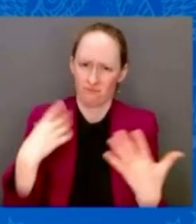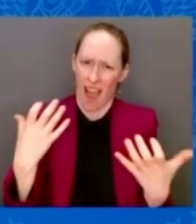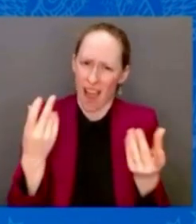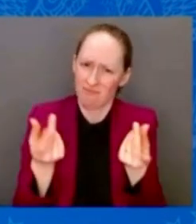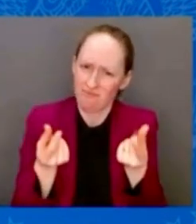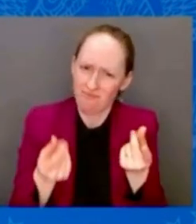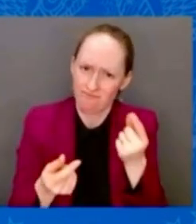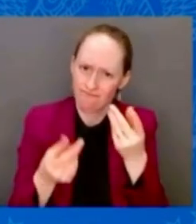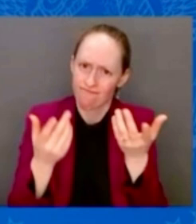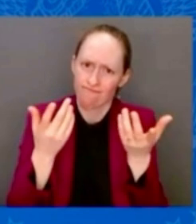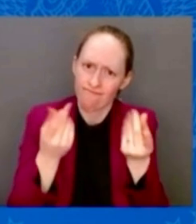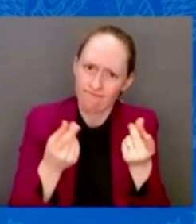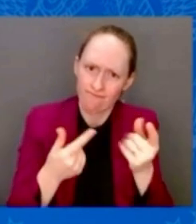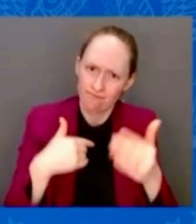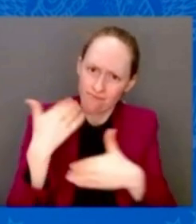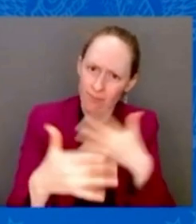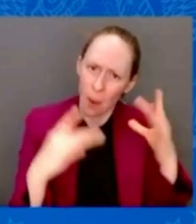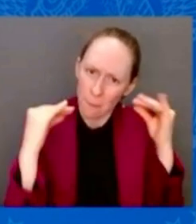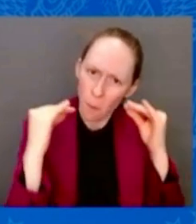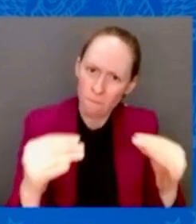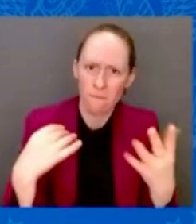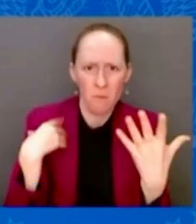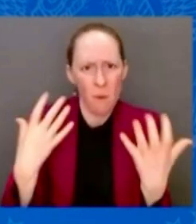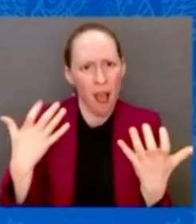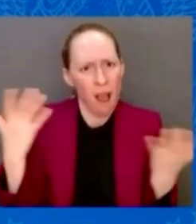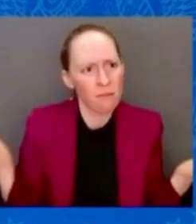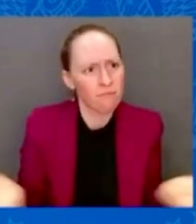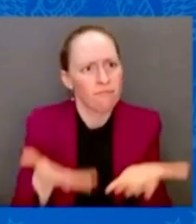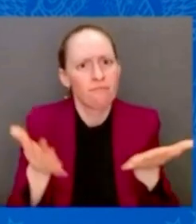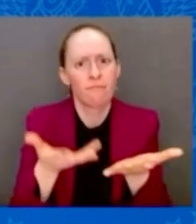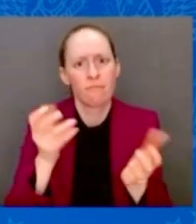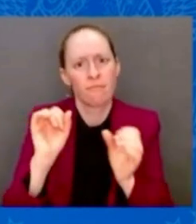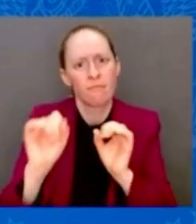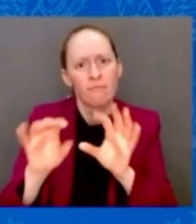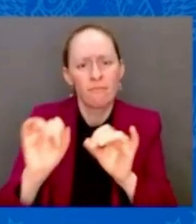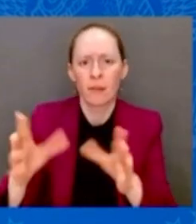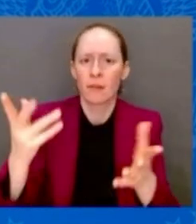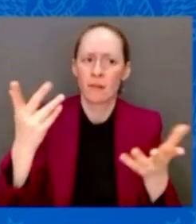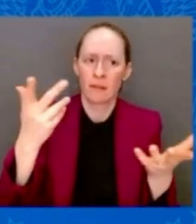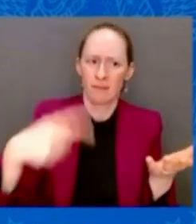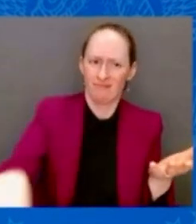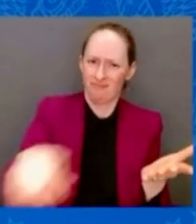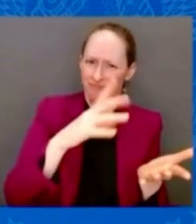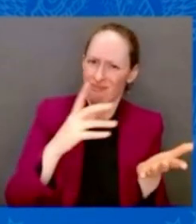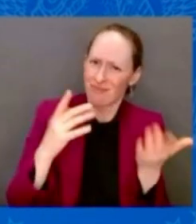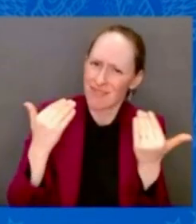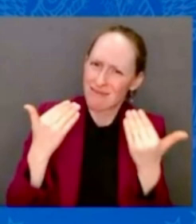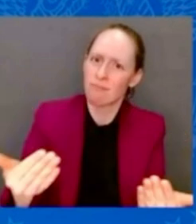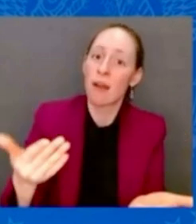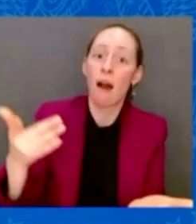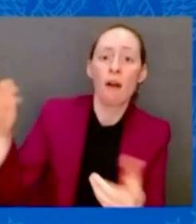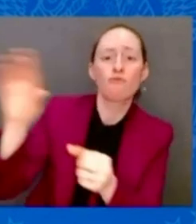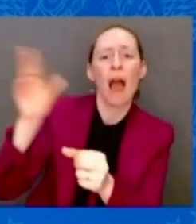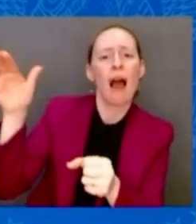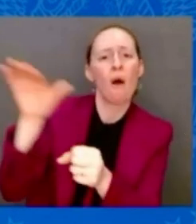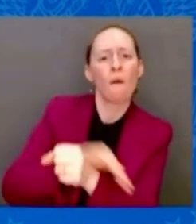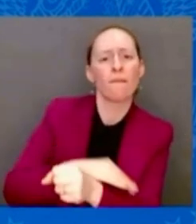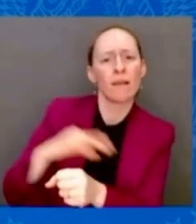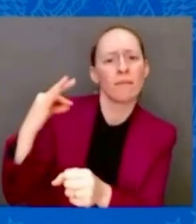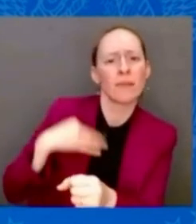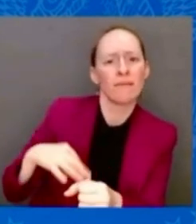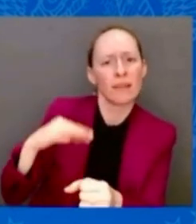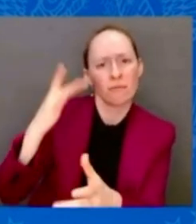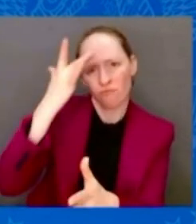toxic exposure to PFAS, so-called forever chemicals, that for years have been in your